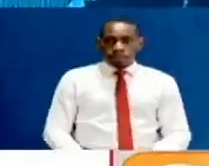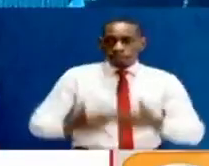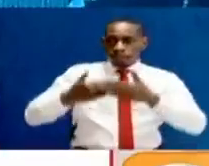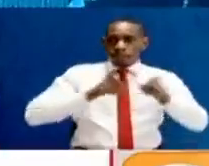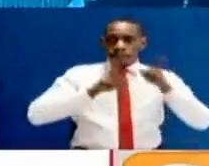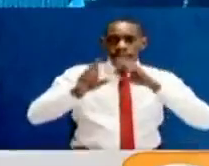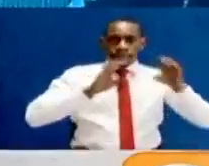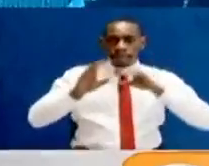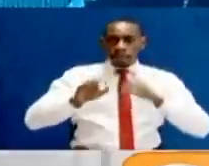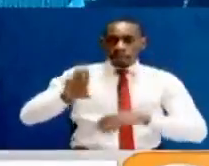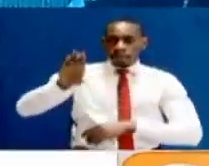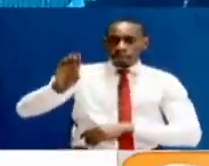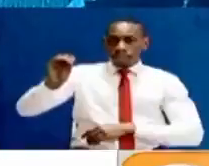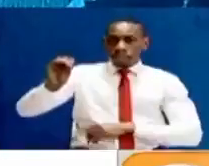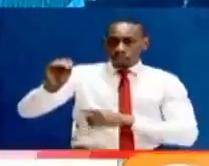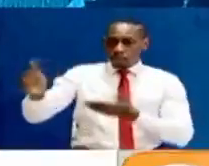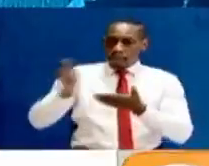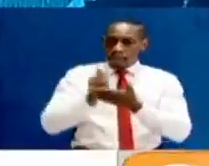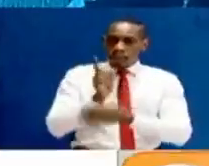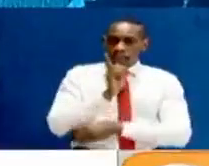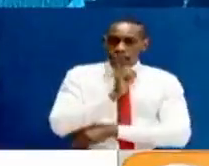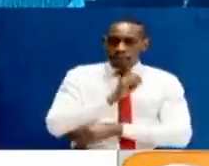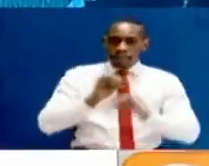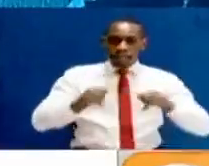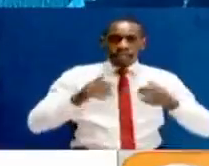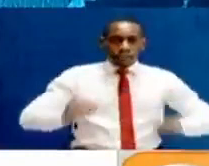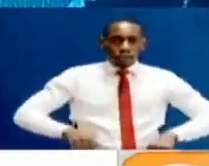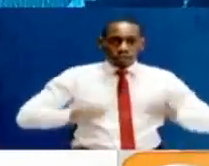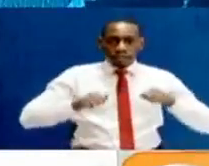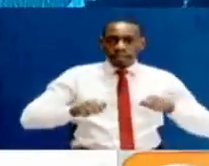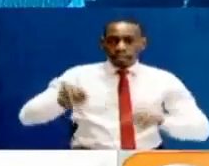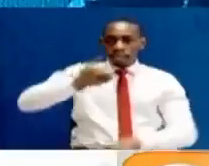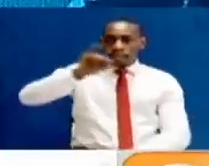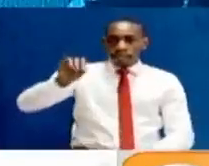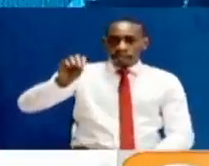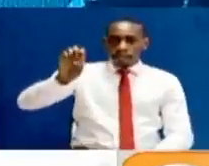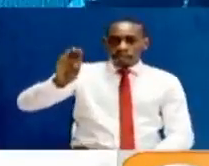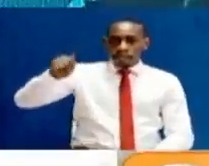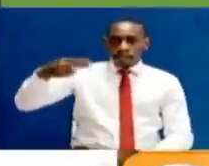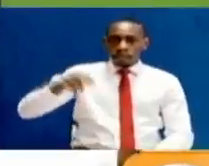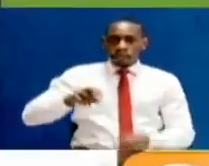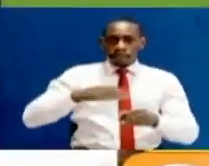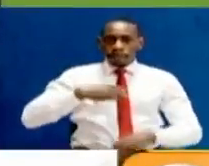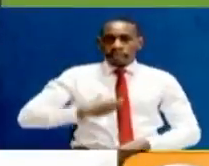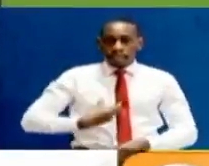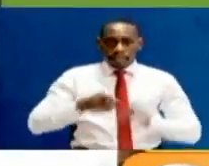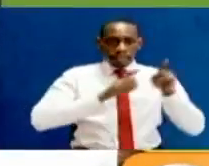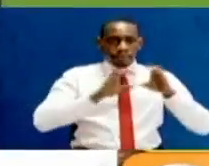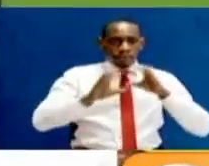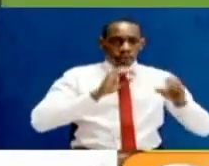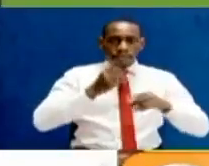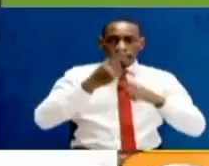Former Safaricom CEO Michael Joseph has been appointed its new chairman. Joseph, who retired as CEO of the telco in